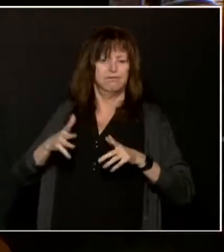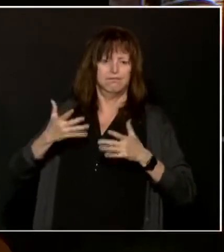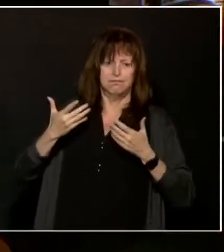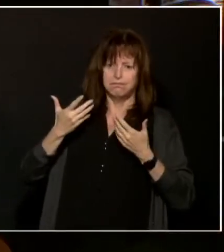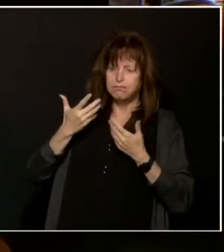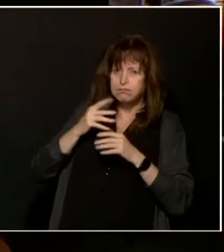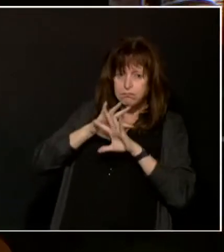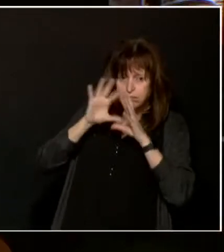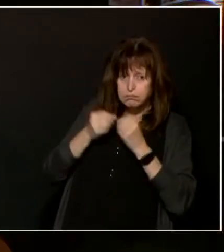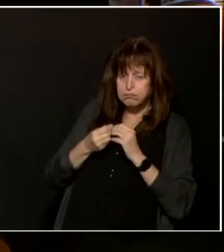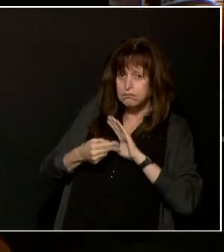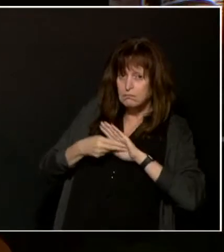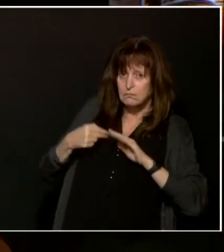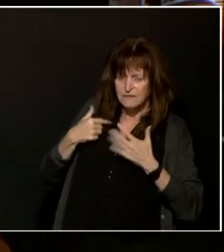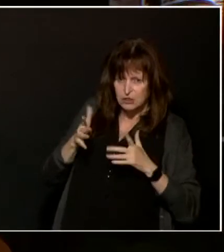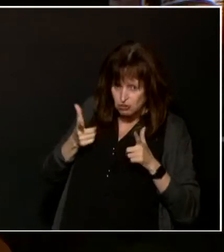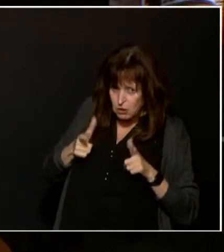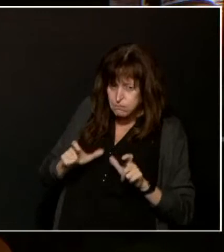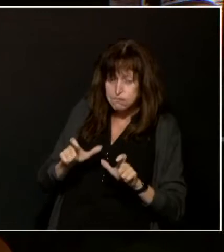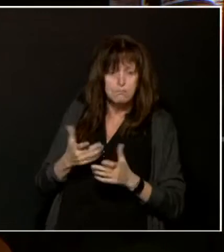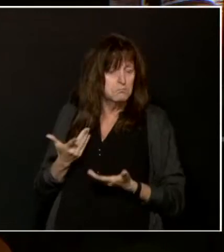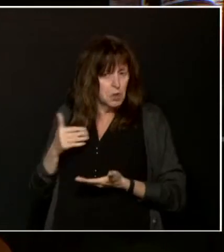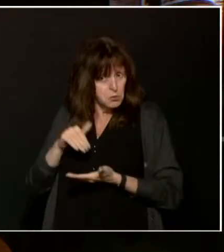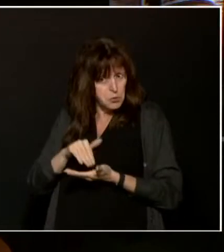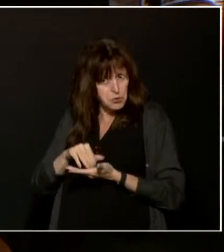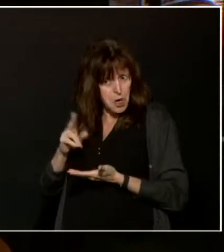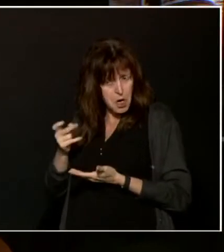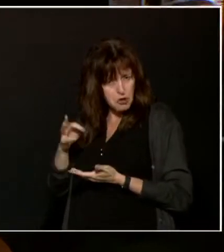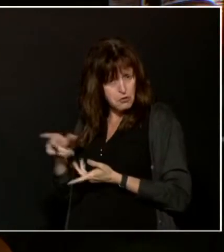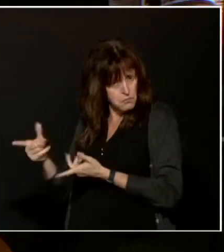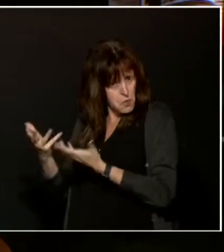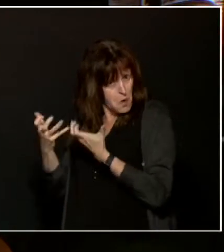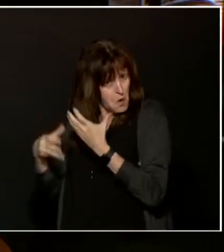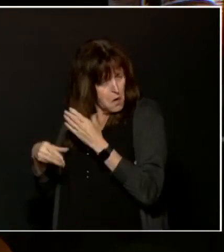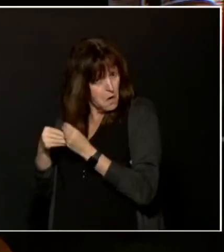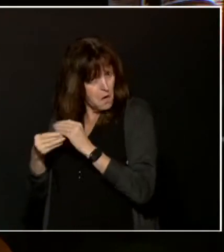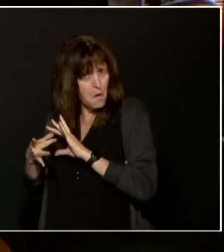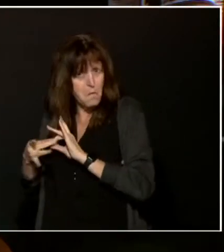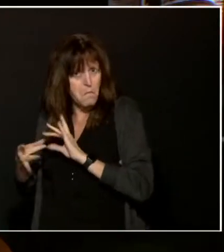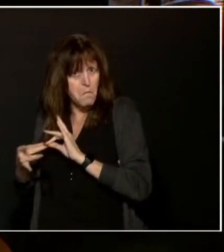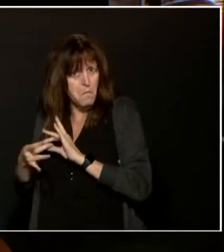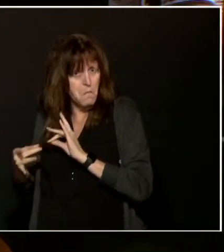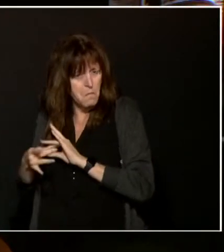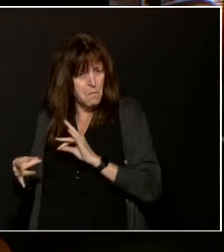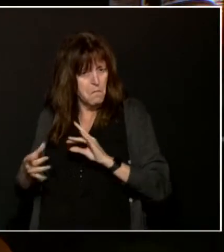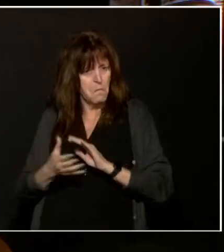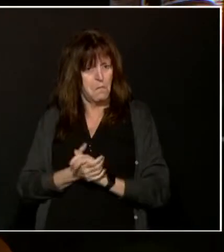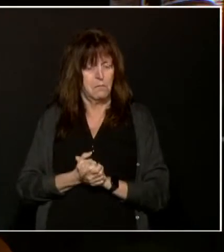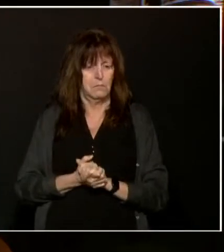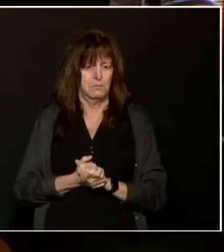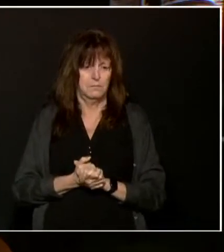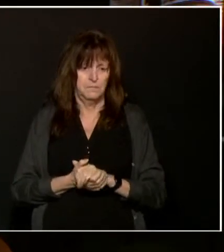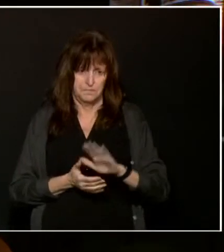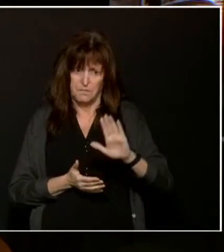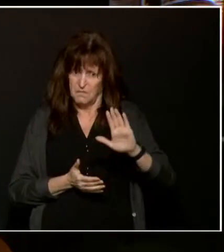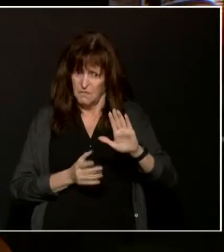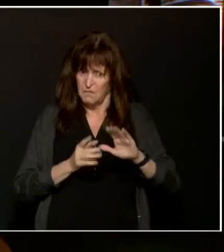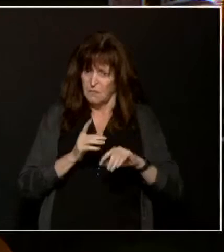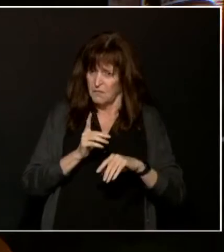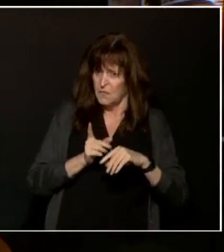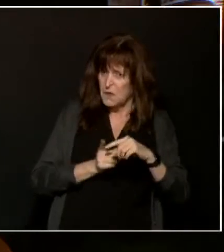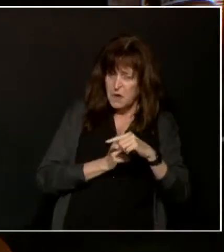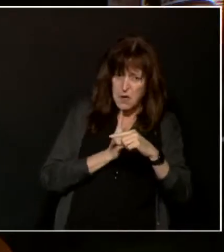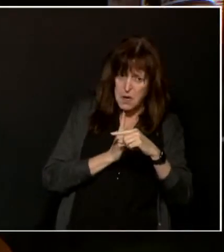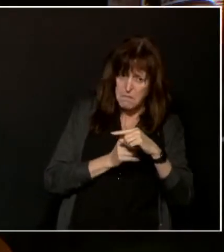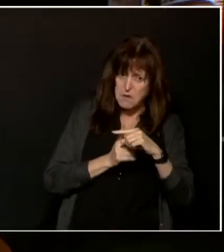any questions about the vaccine turnout now and the performance, which is quite exciting to hear about. Oh, I think absolutely. Just building